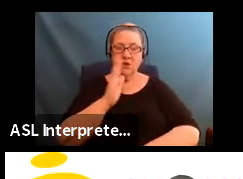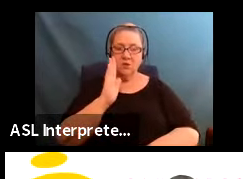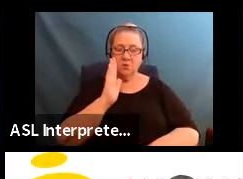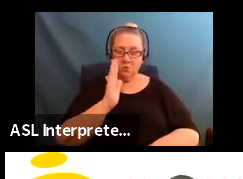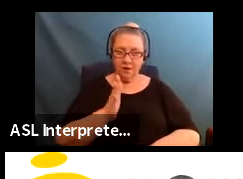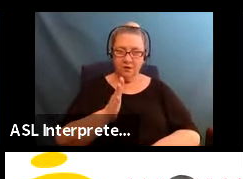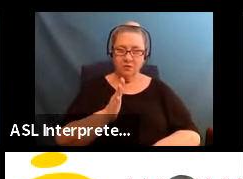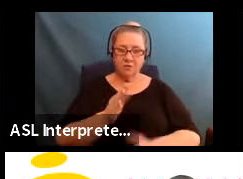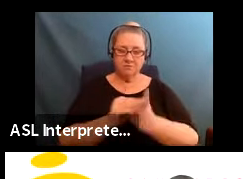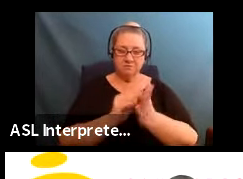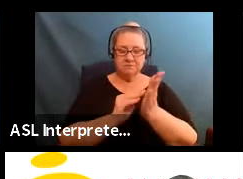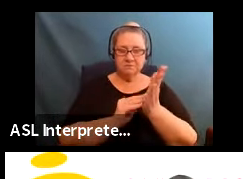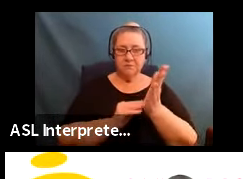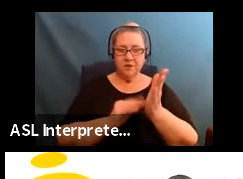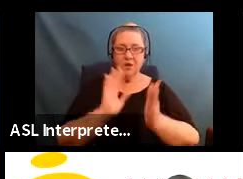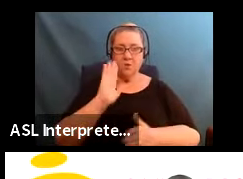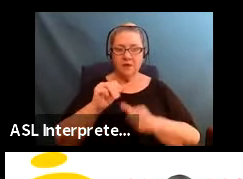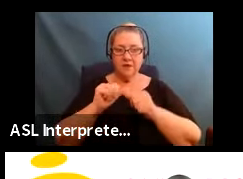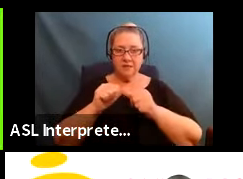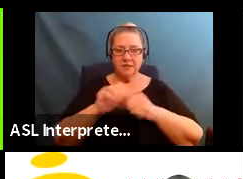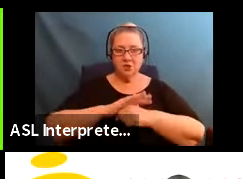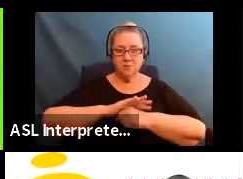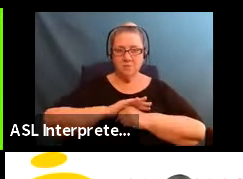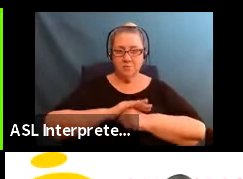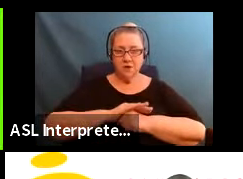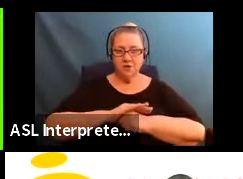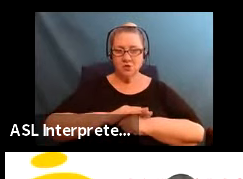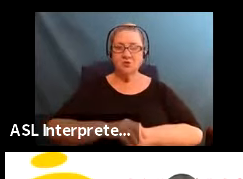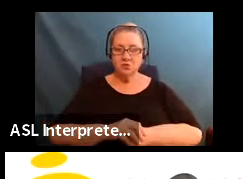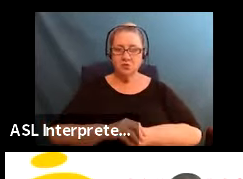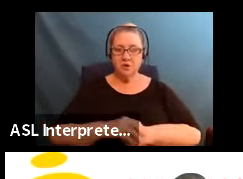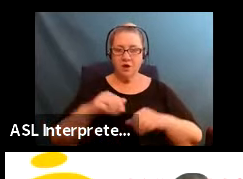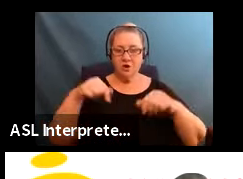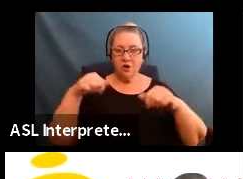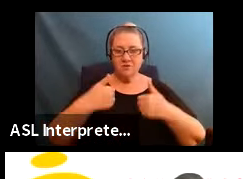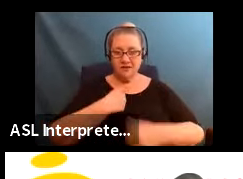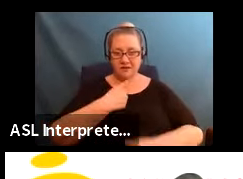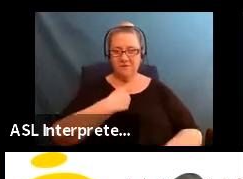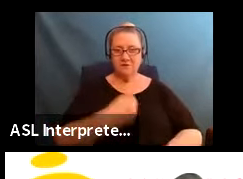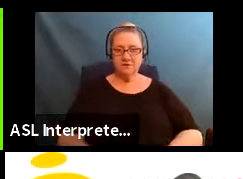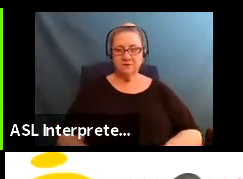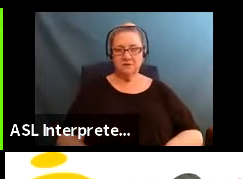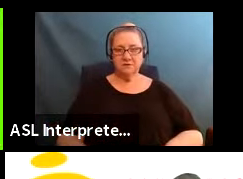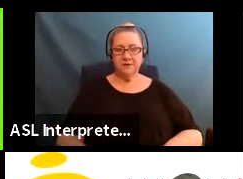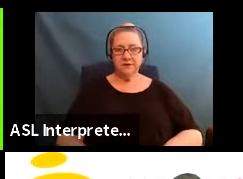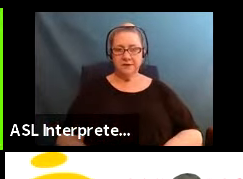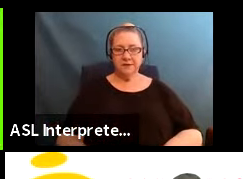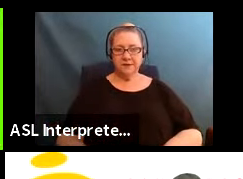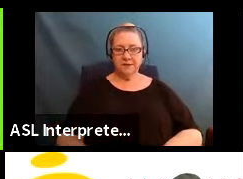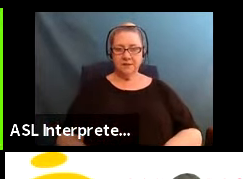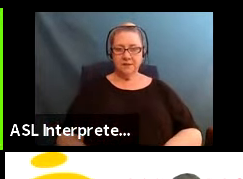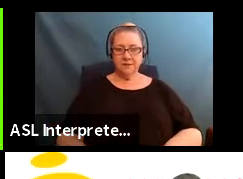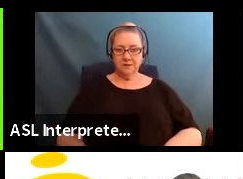ourselves. Thank you. You're welcome. Great. Maria? Bobby.